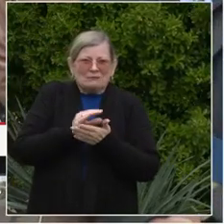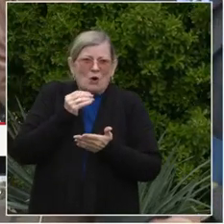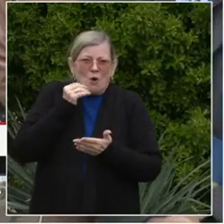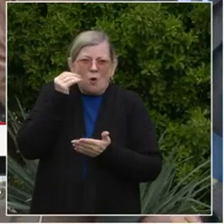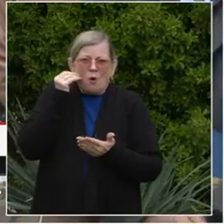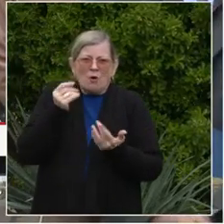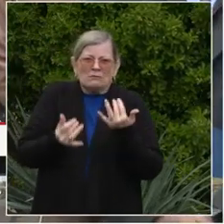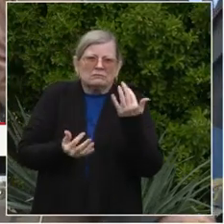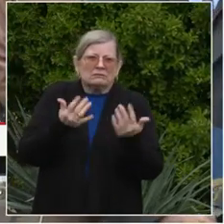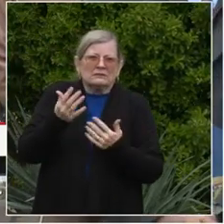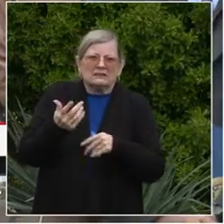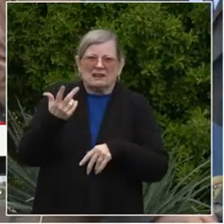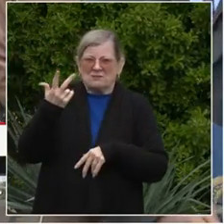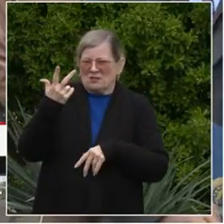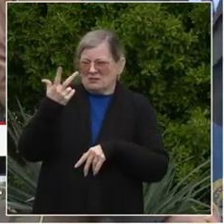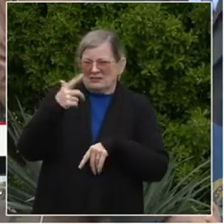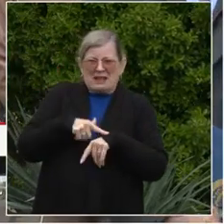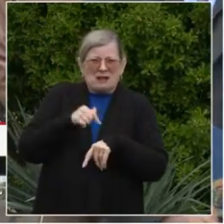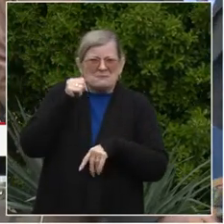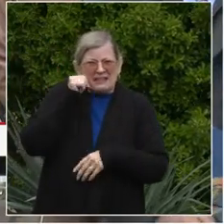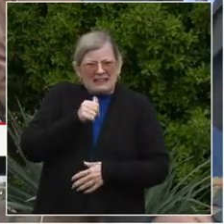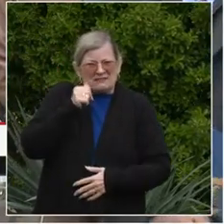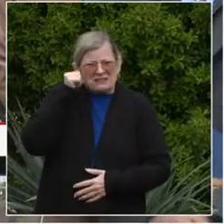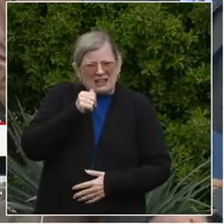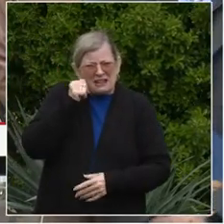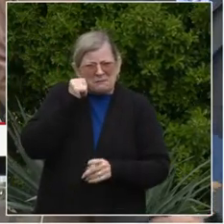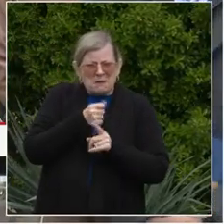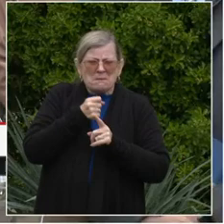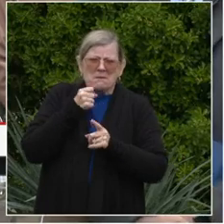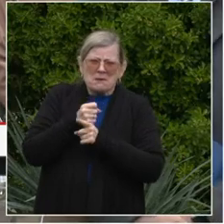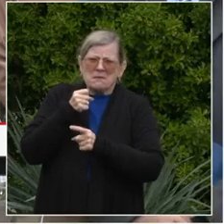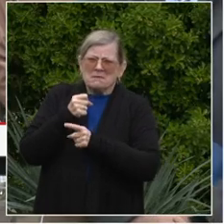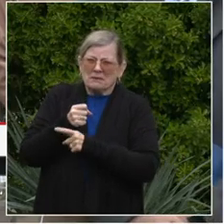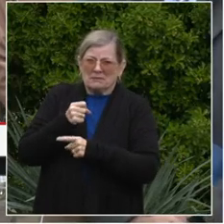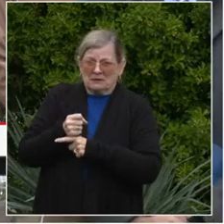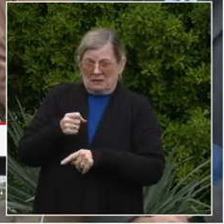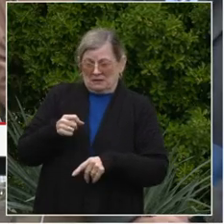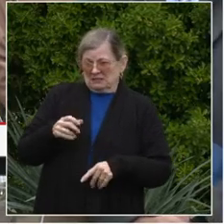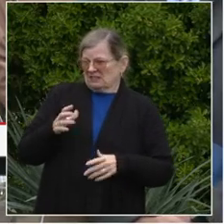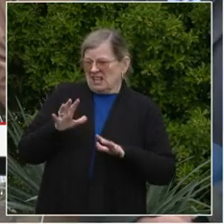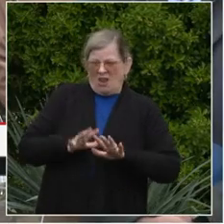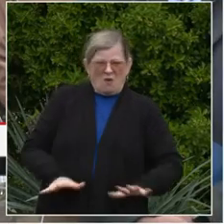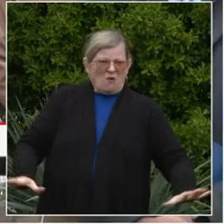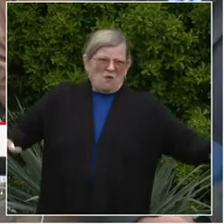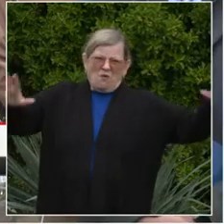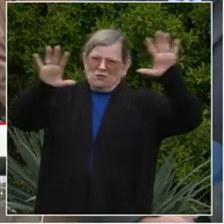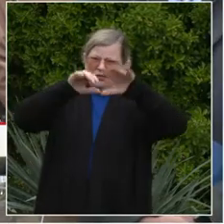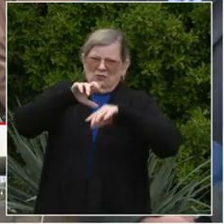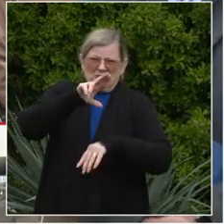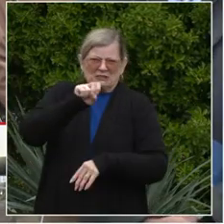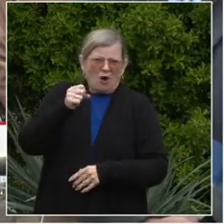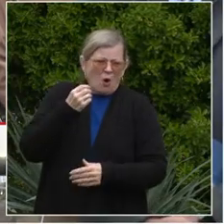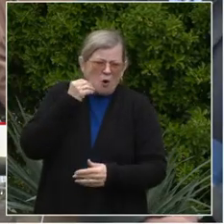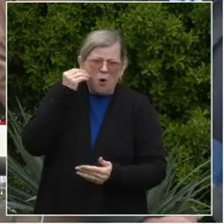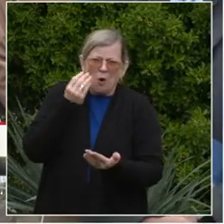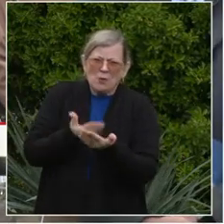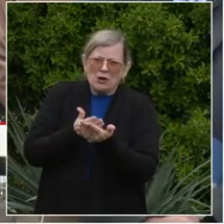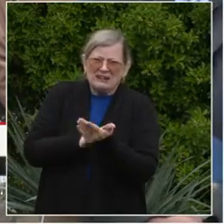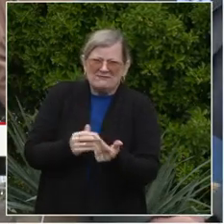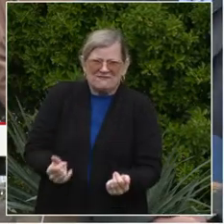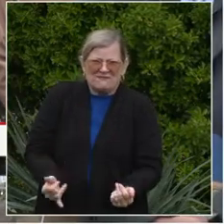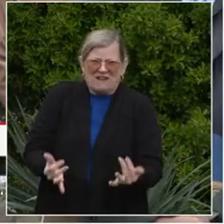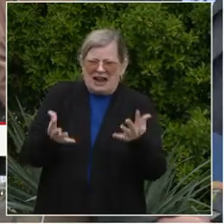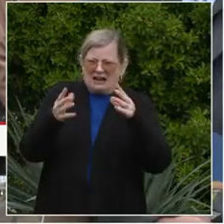daily average for such incidents across the United States. Home cooking fires can spread fast. They can lead to destruction